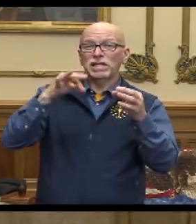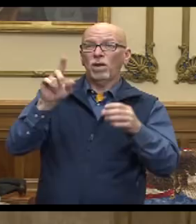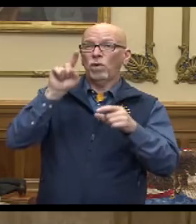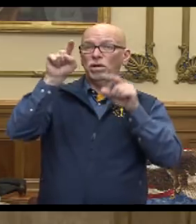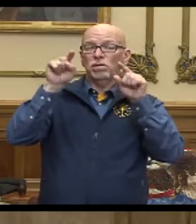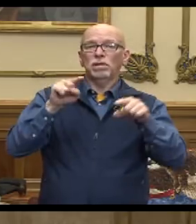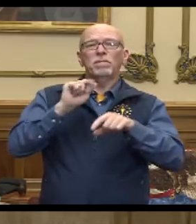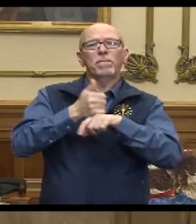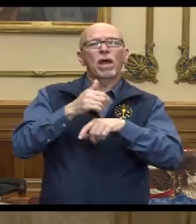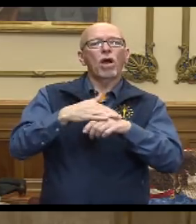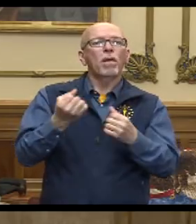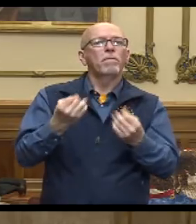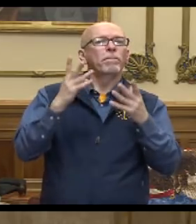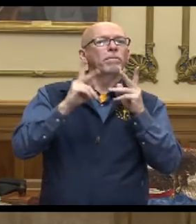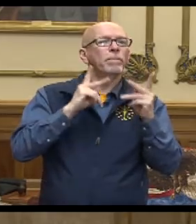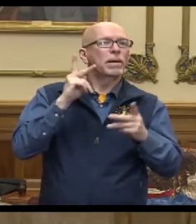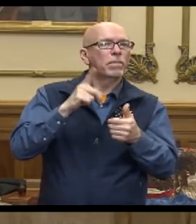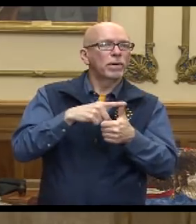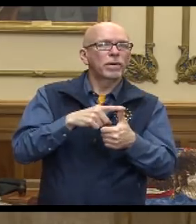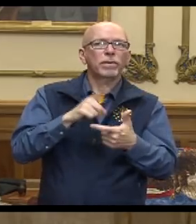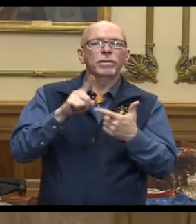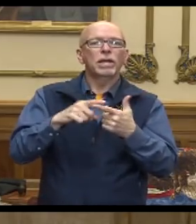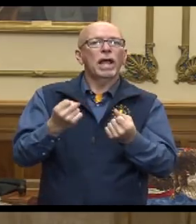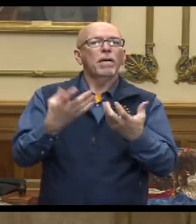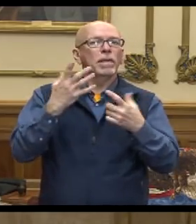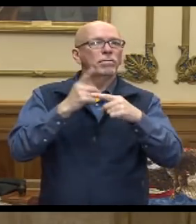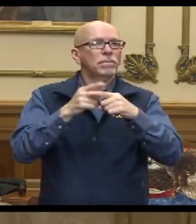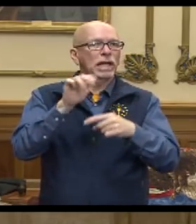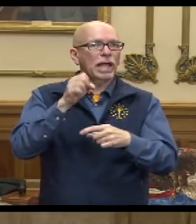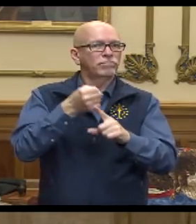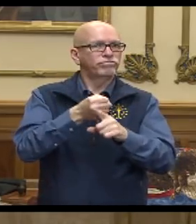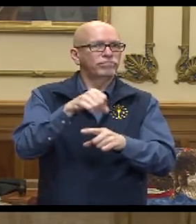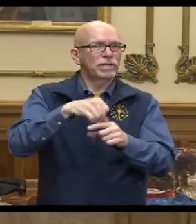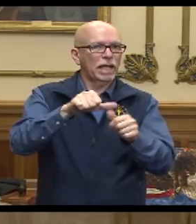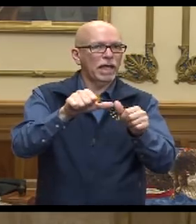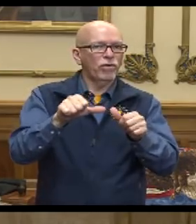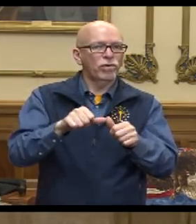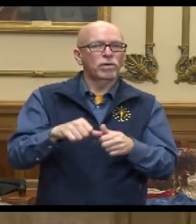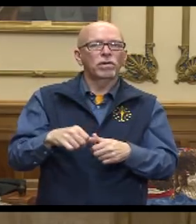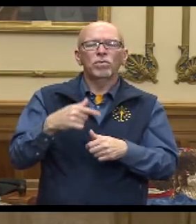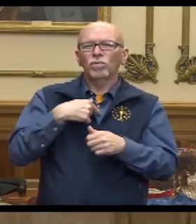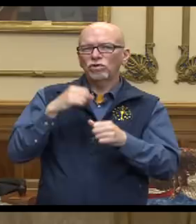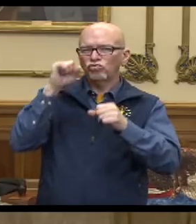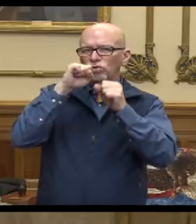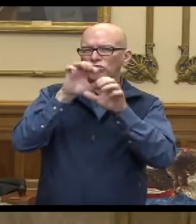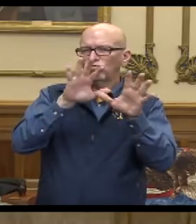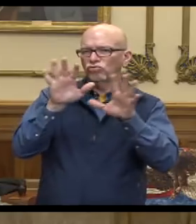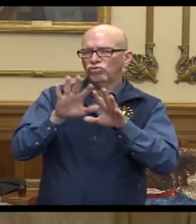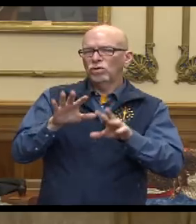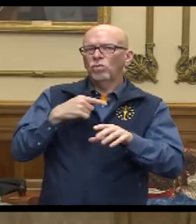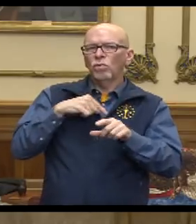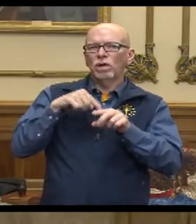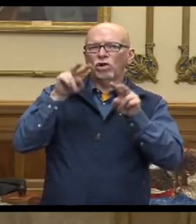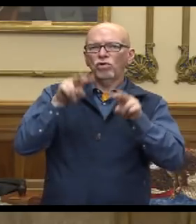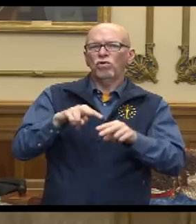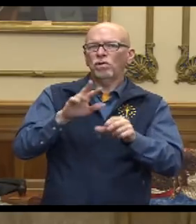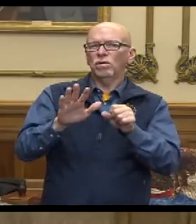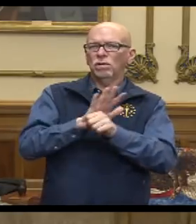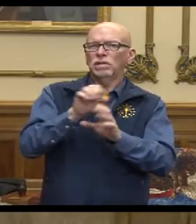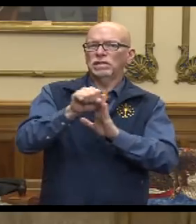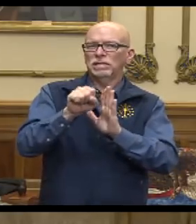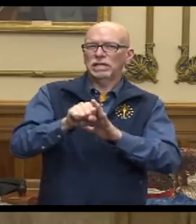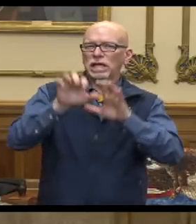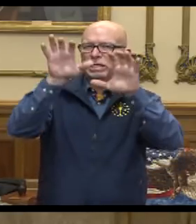on population as well as the number of cases in that area. And we very strategically, my team, looked at the entire state